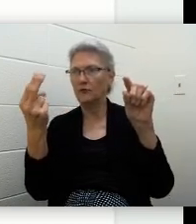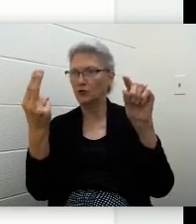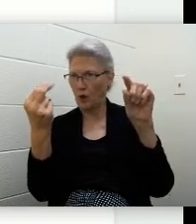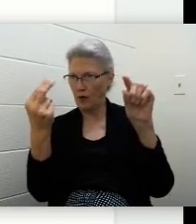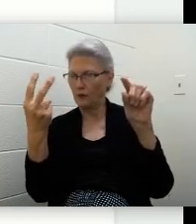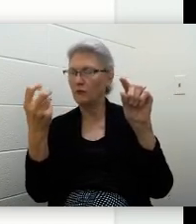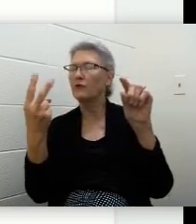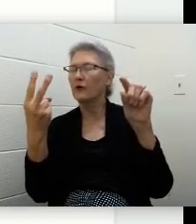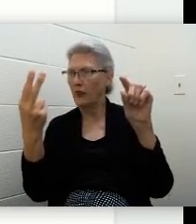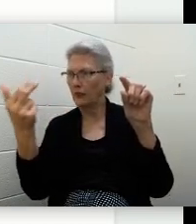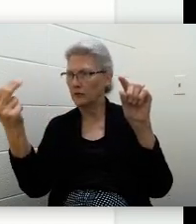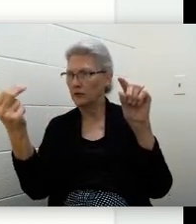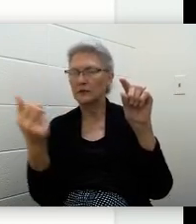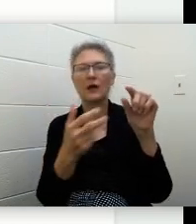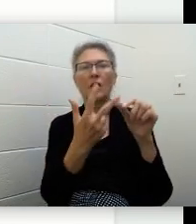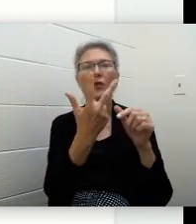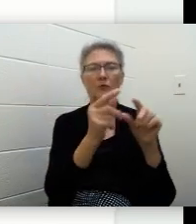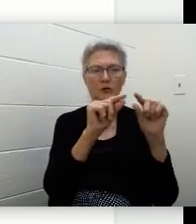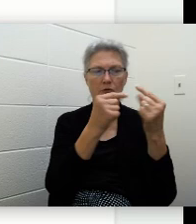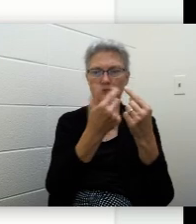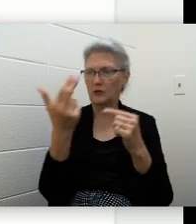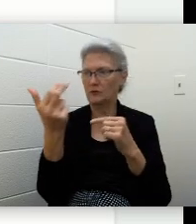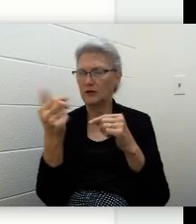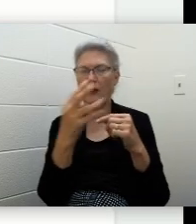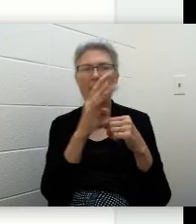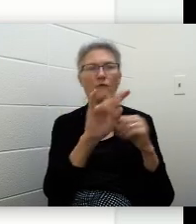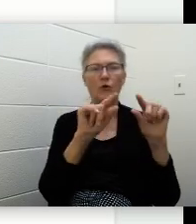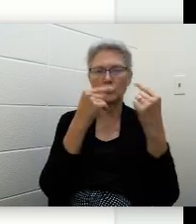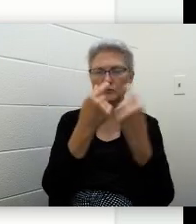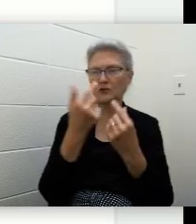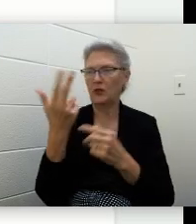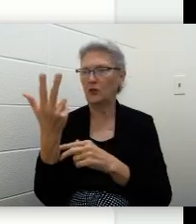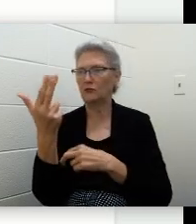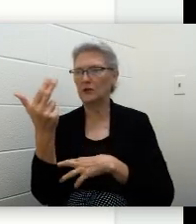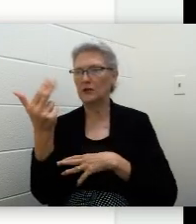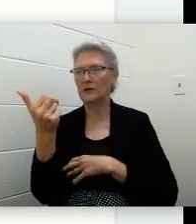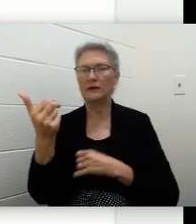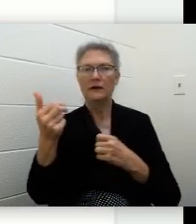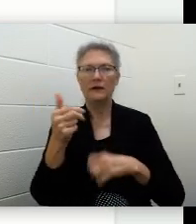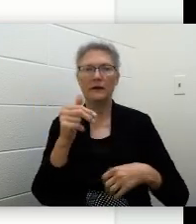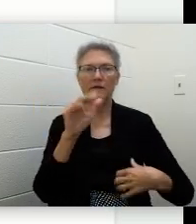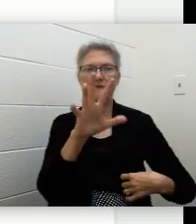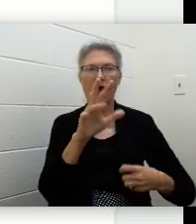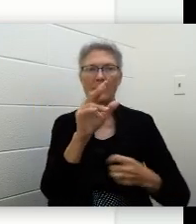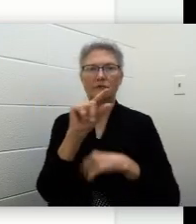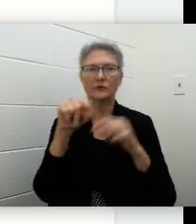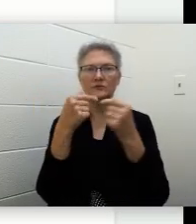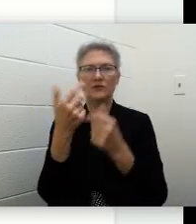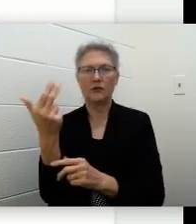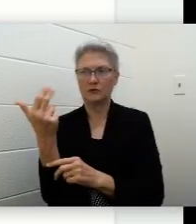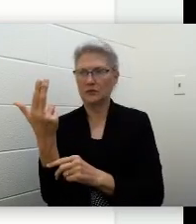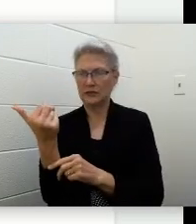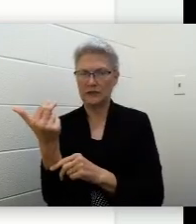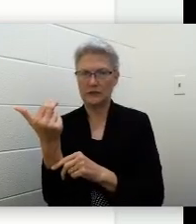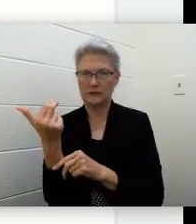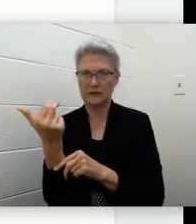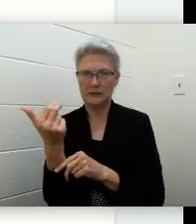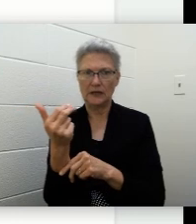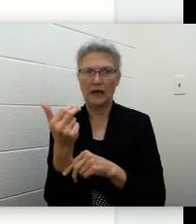3 groups of 13. 4 groups of 13. 5 groups of